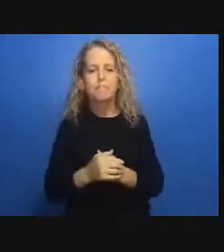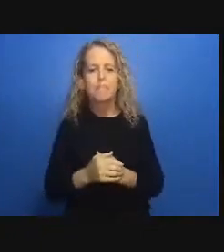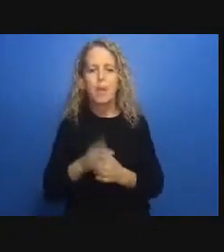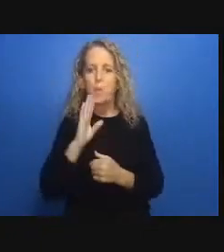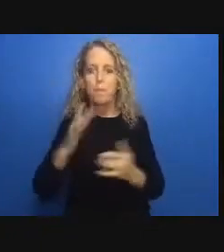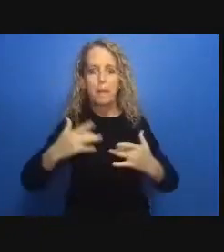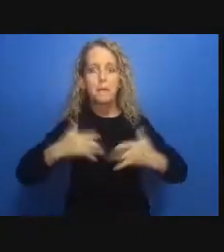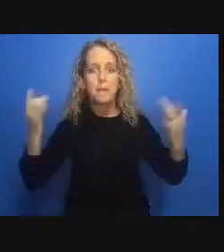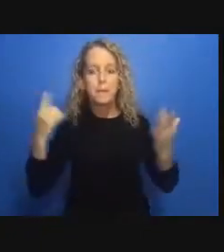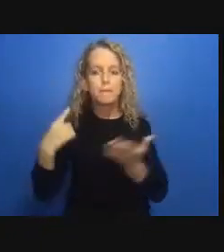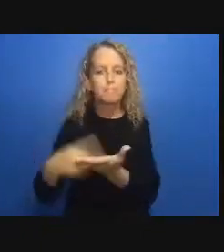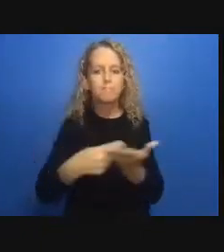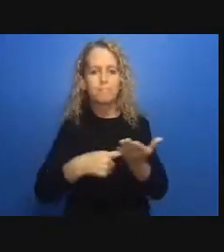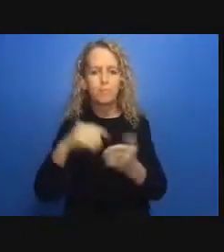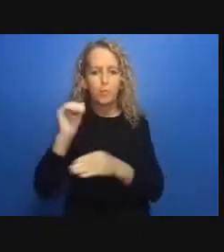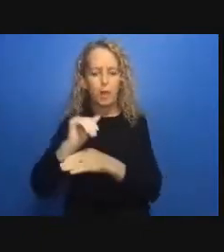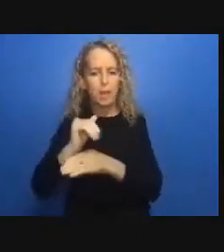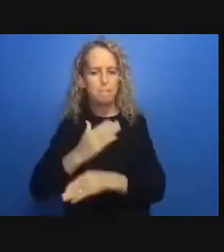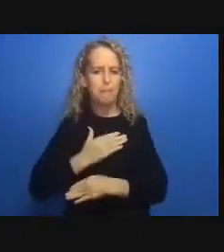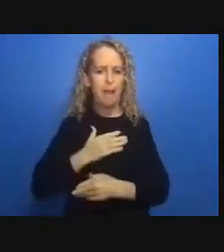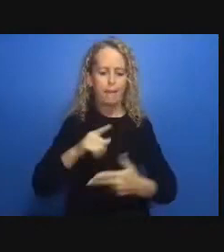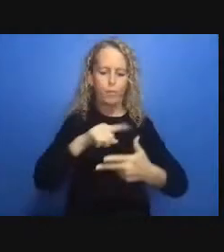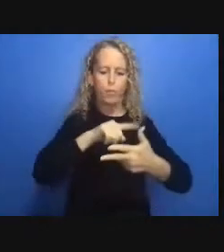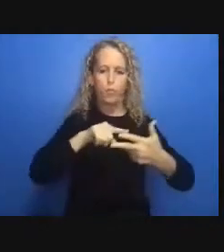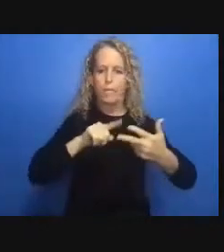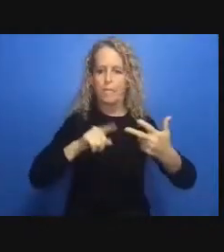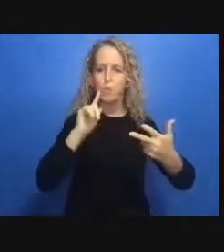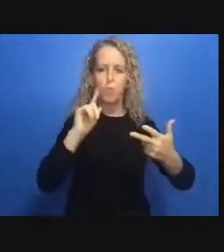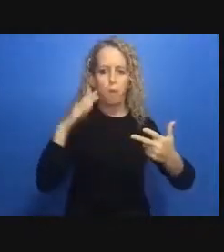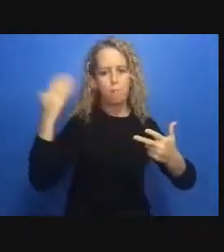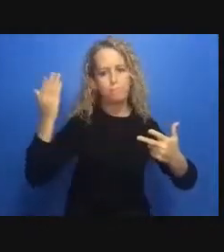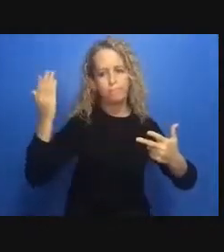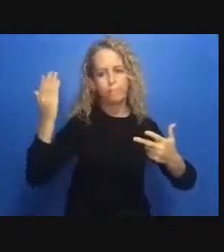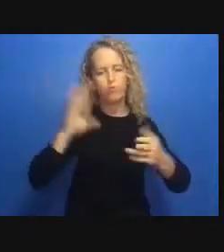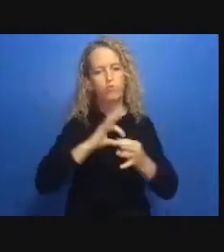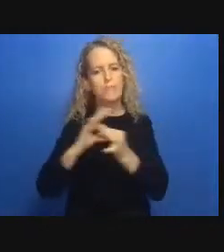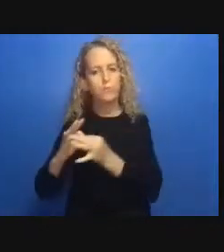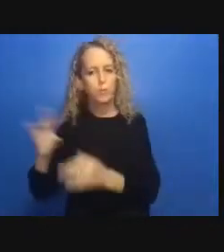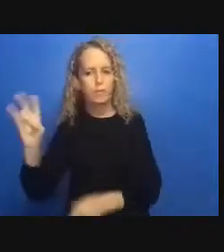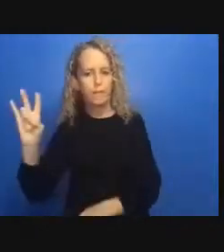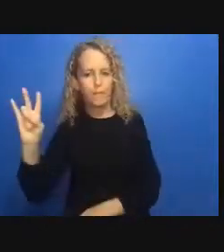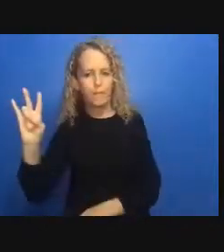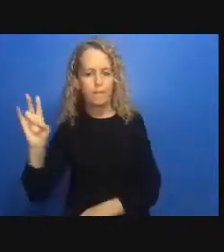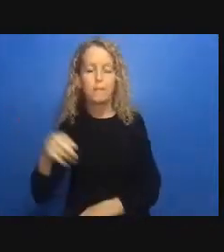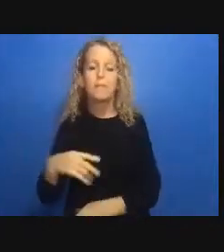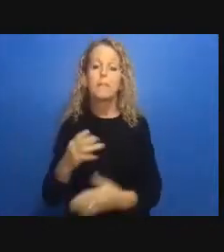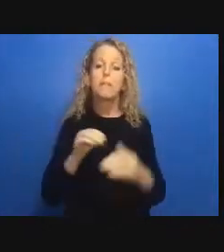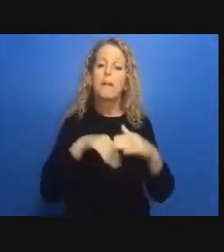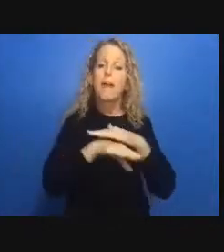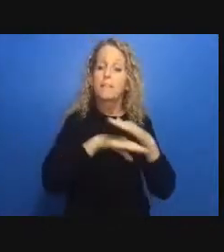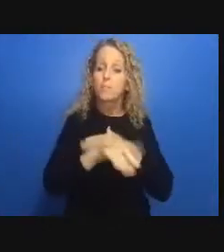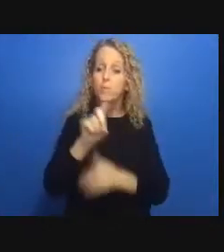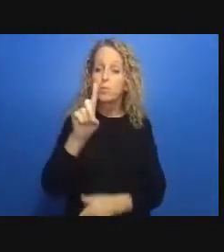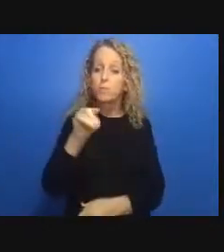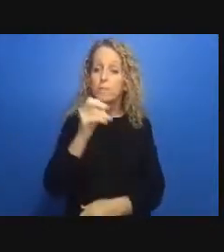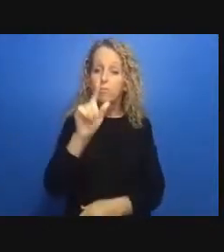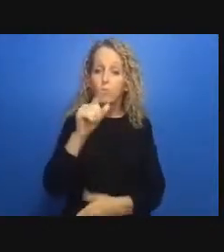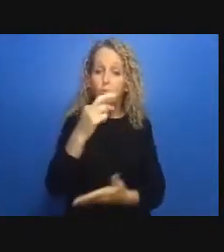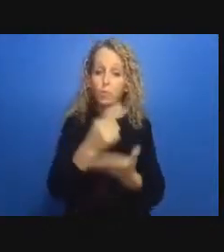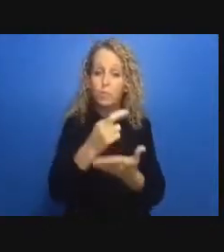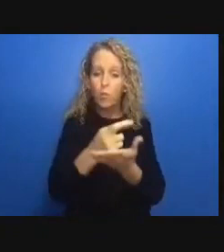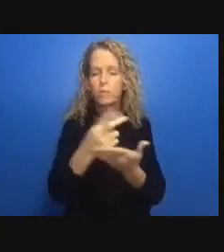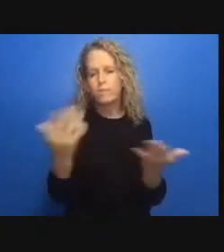I will present three of the recommendations of the seven related to access to digital resources, and most notably the